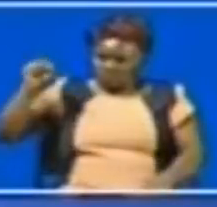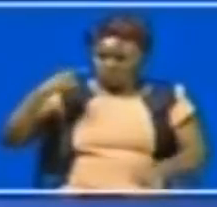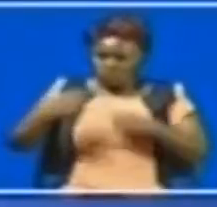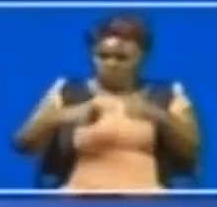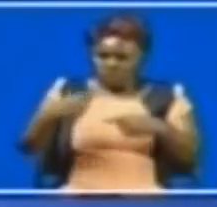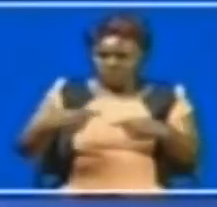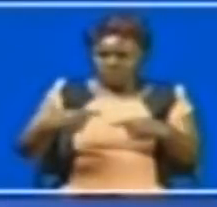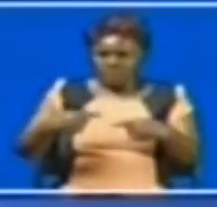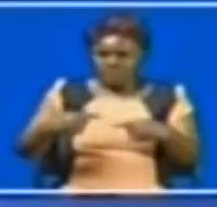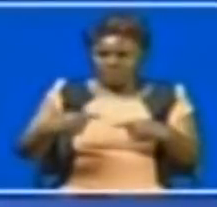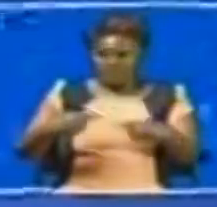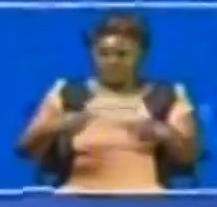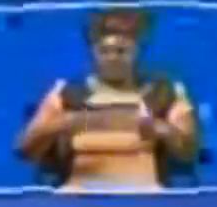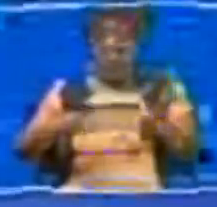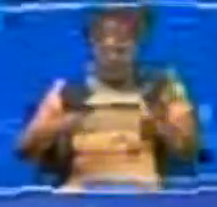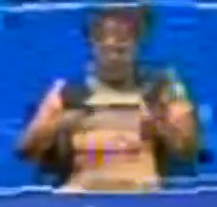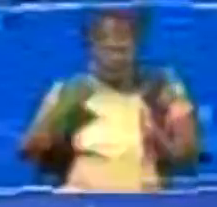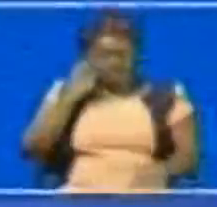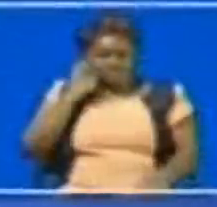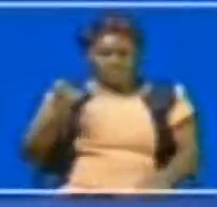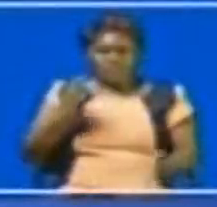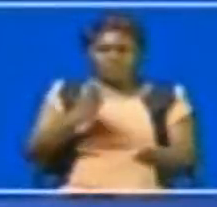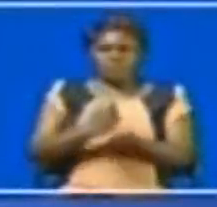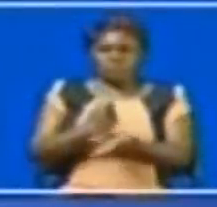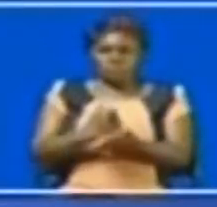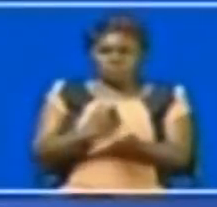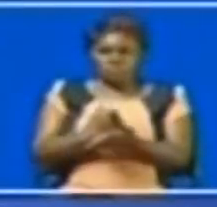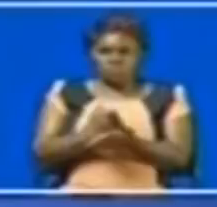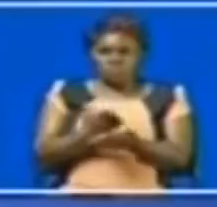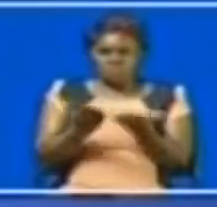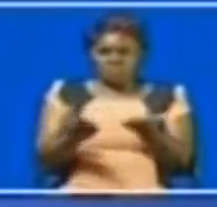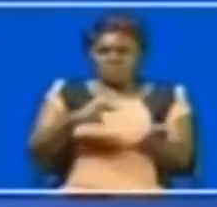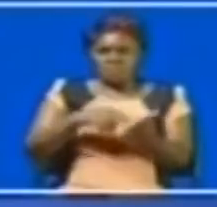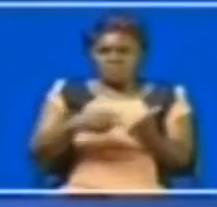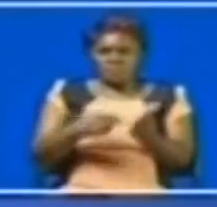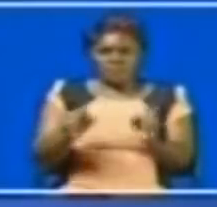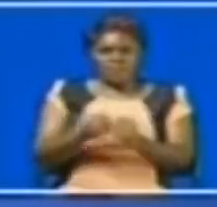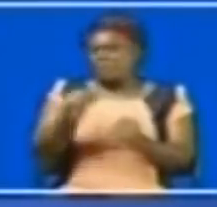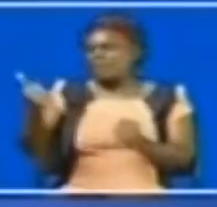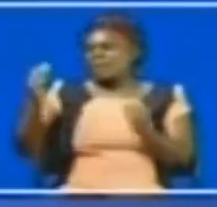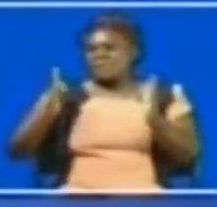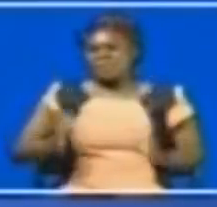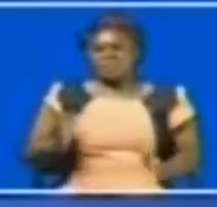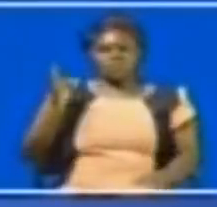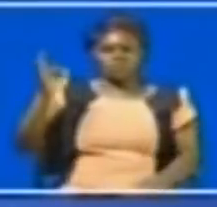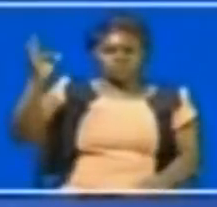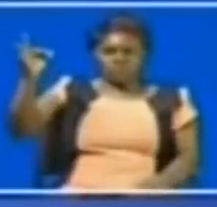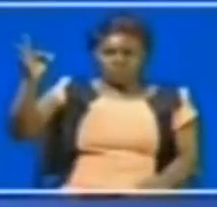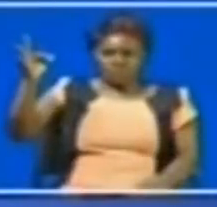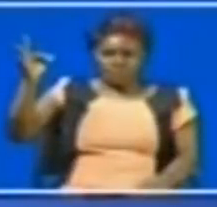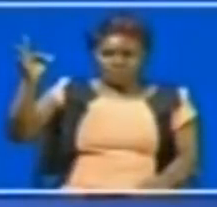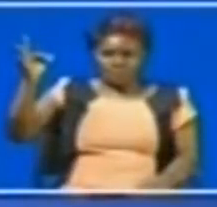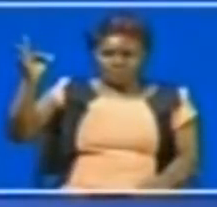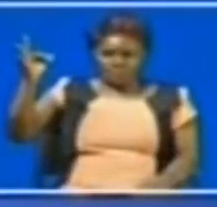process or the electoral process, then it's very, very sad. It may mean it can happen to someone else in future. Okay.